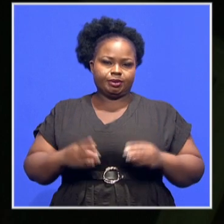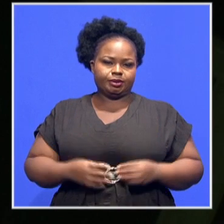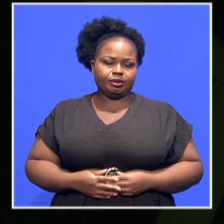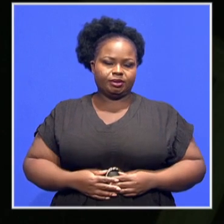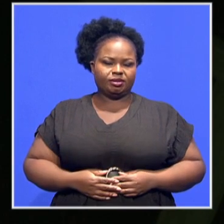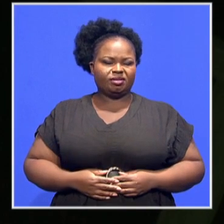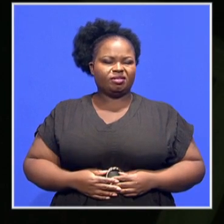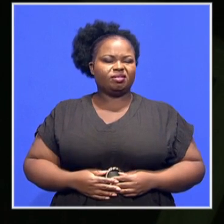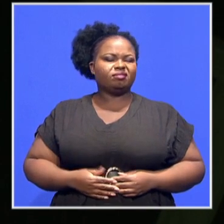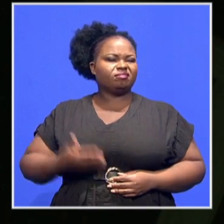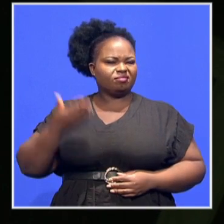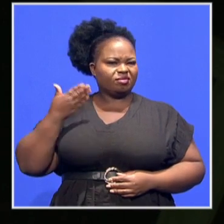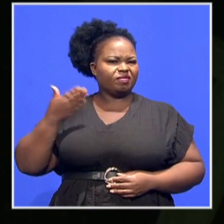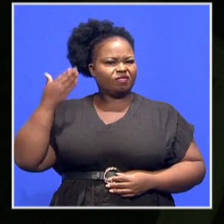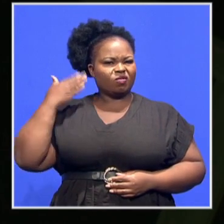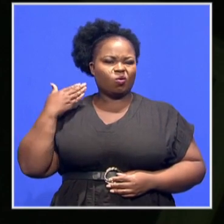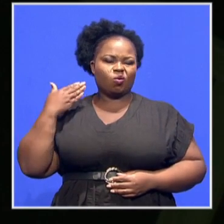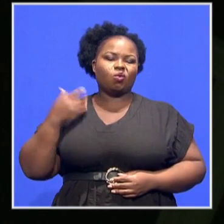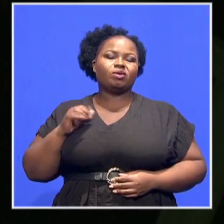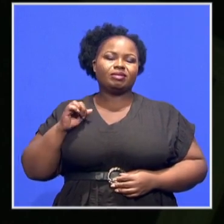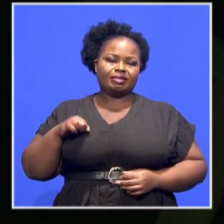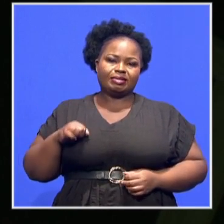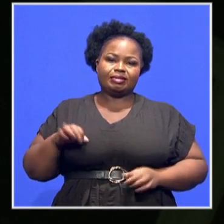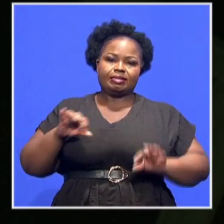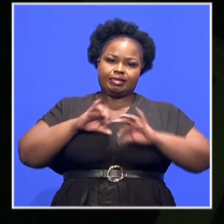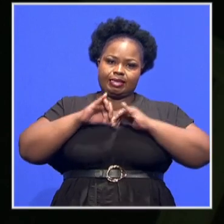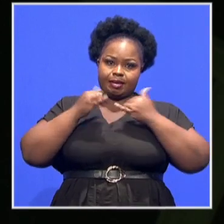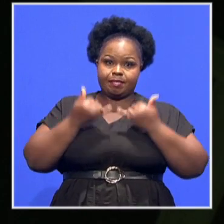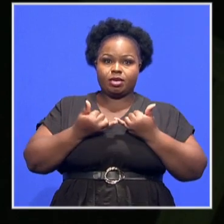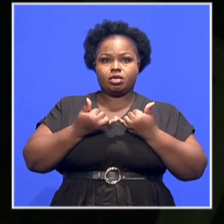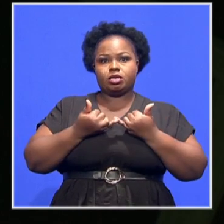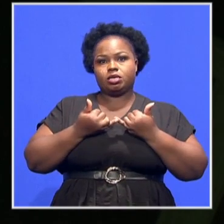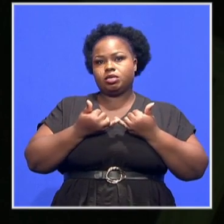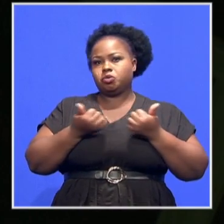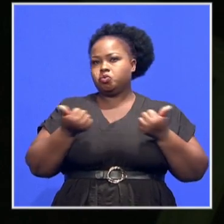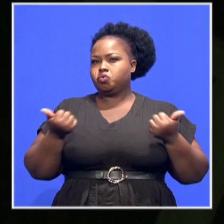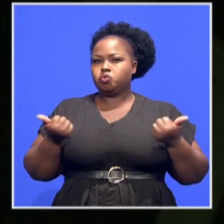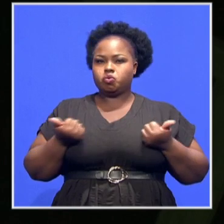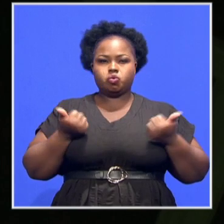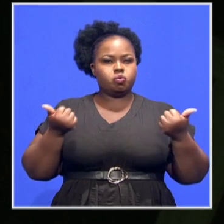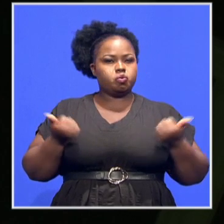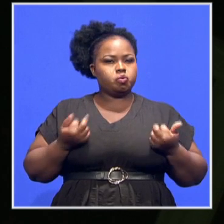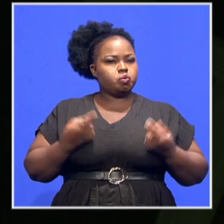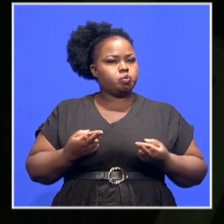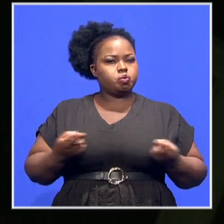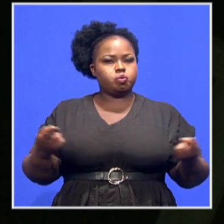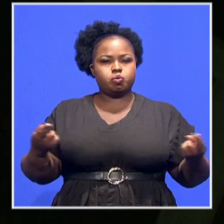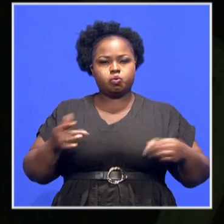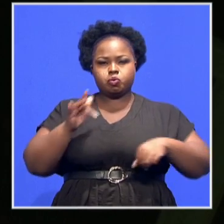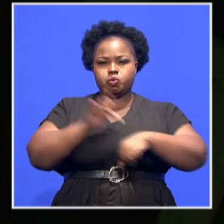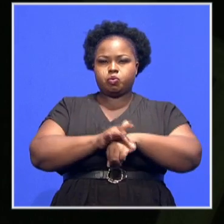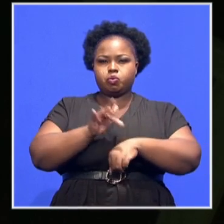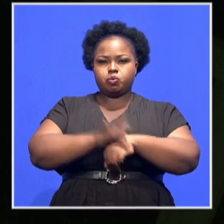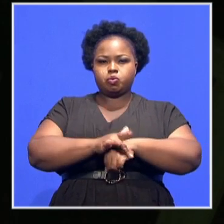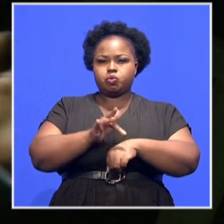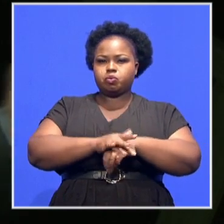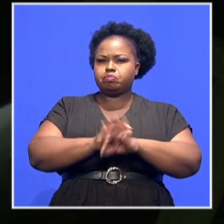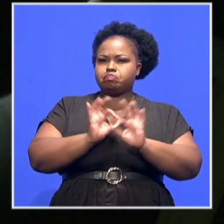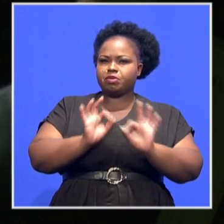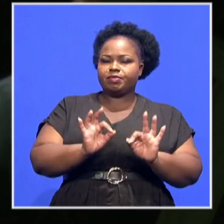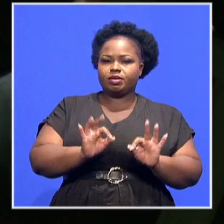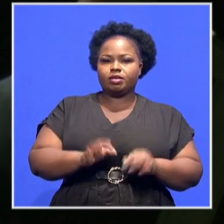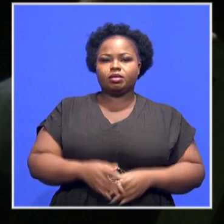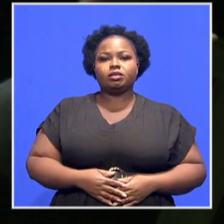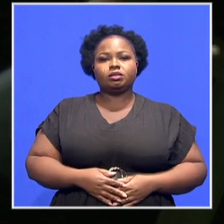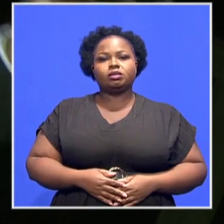Gone are the days where a company which is well endowed in resources will be able to